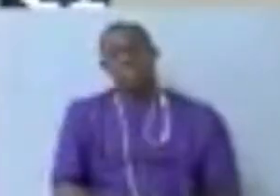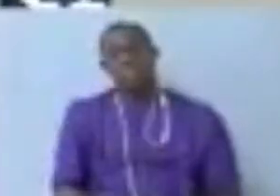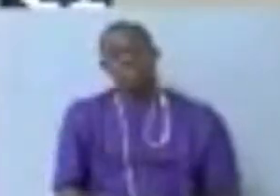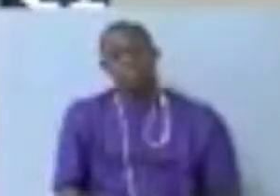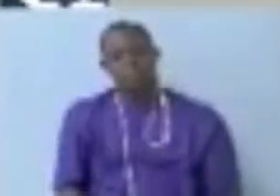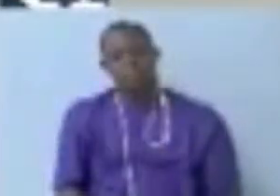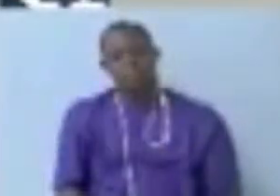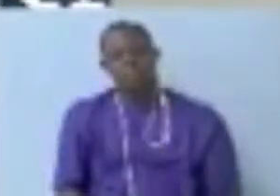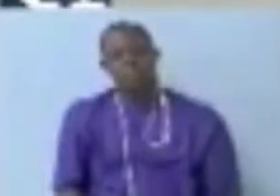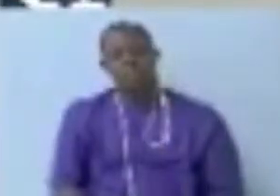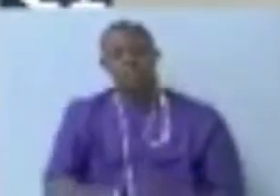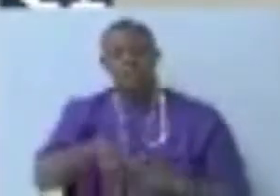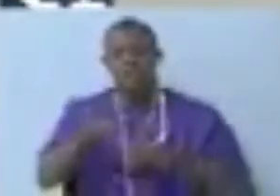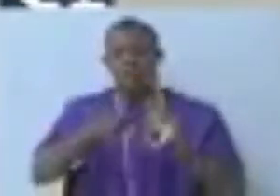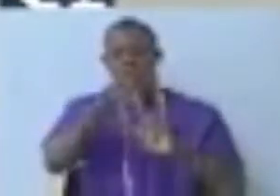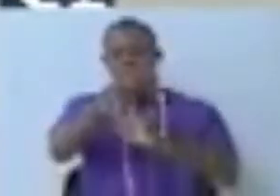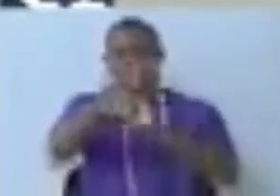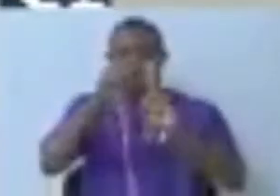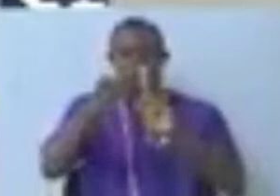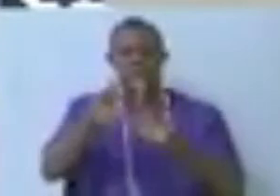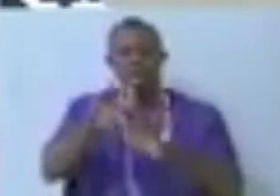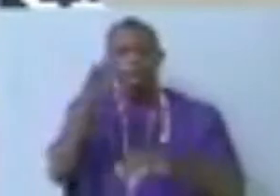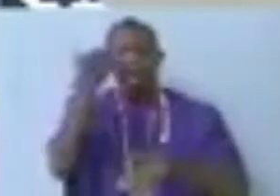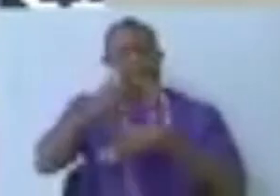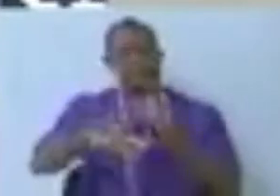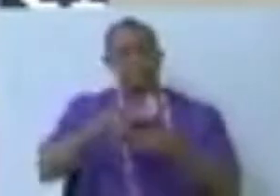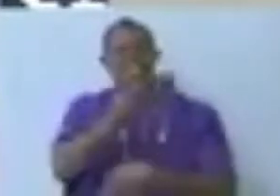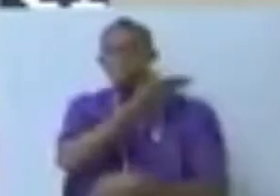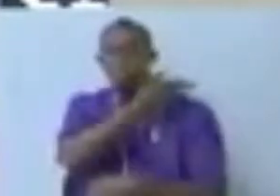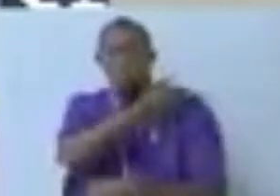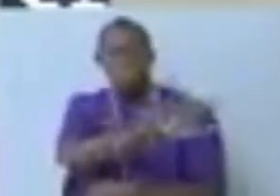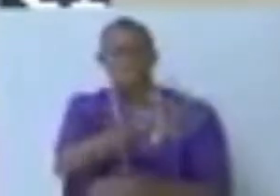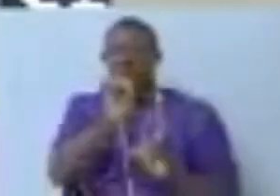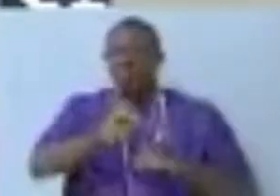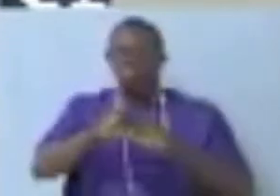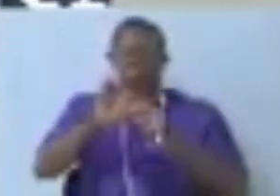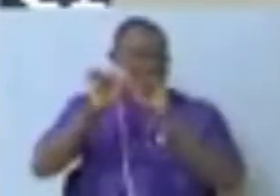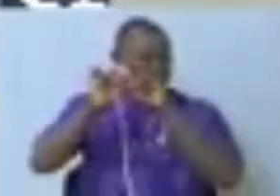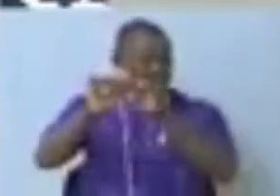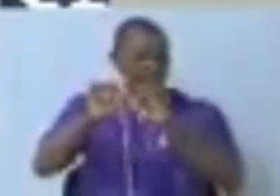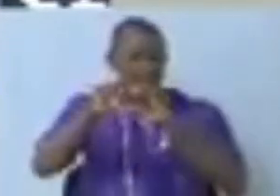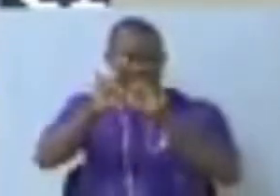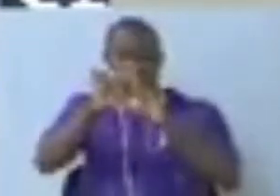Well, you put up with the situation and never resigned. You